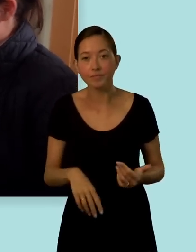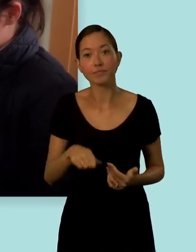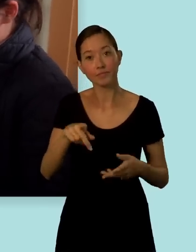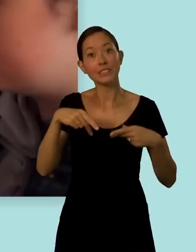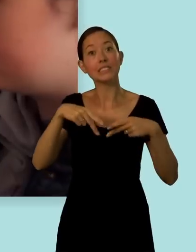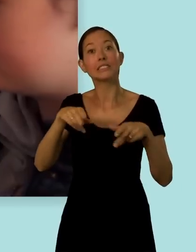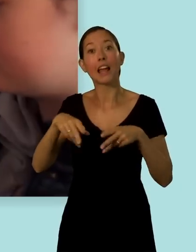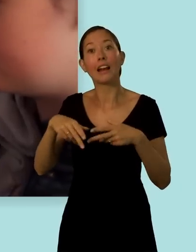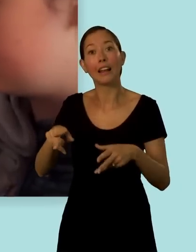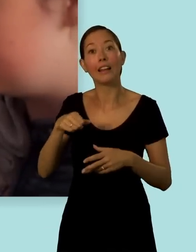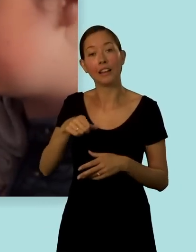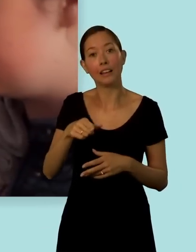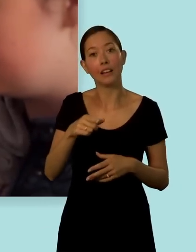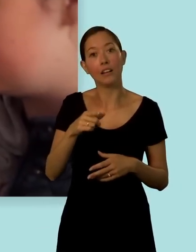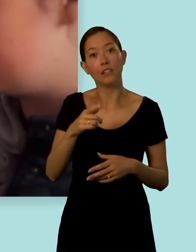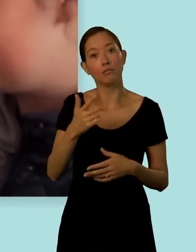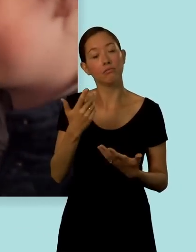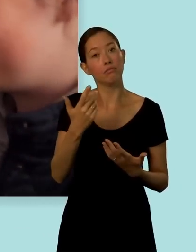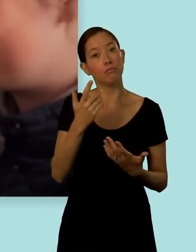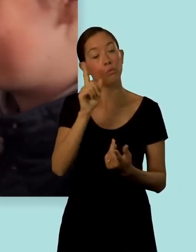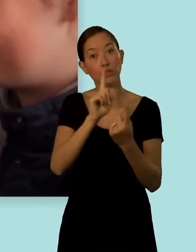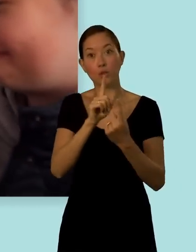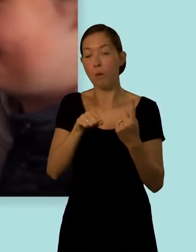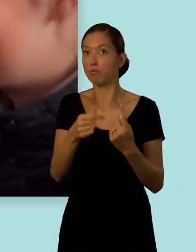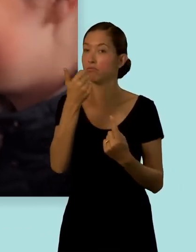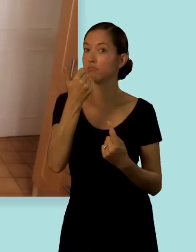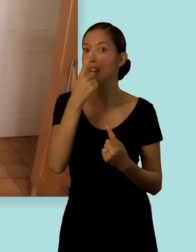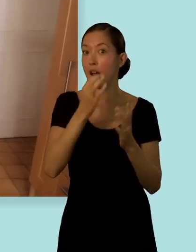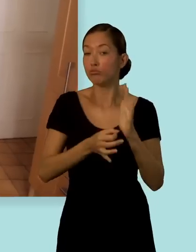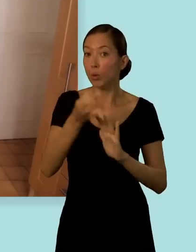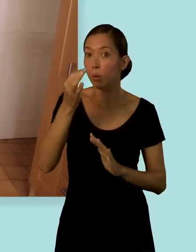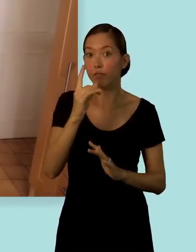These techniques, particularly when done one-on-one, can improve